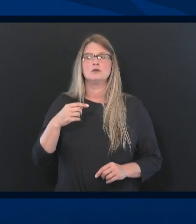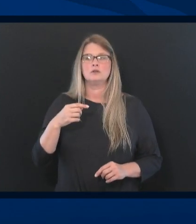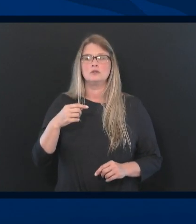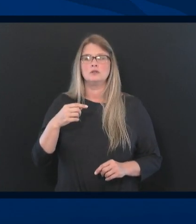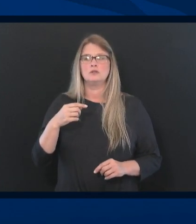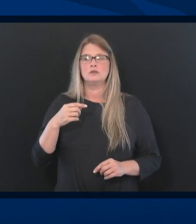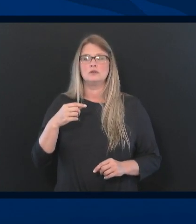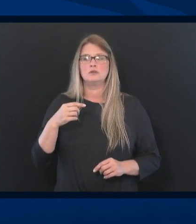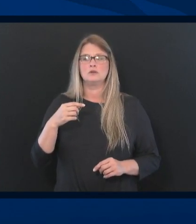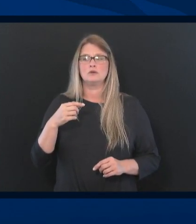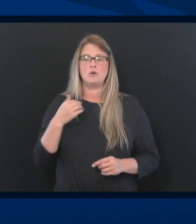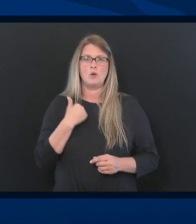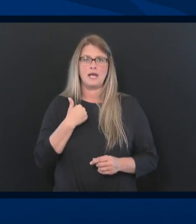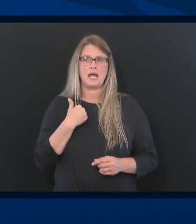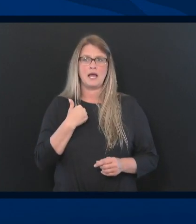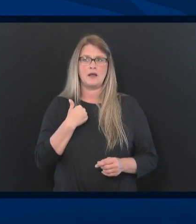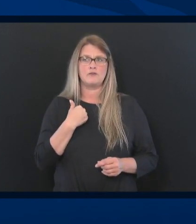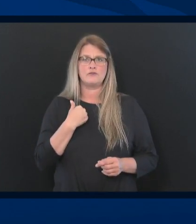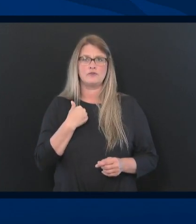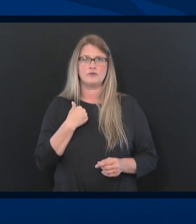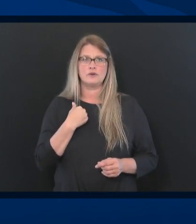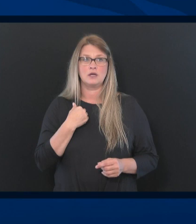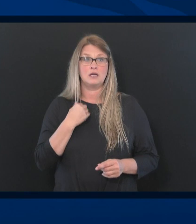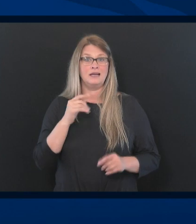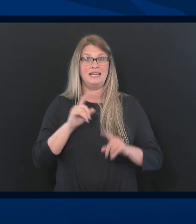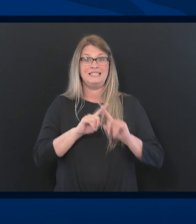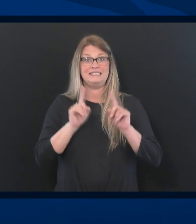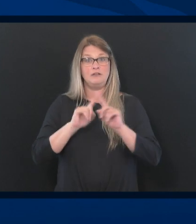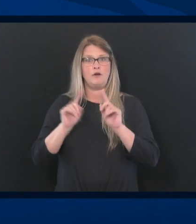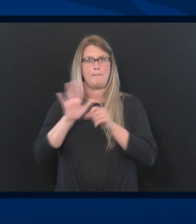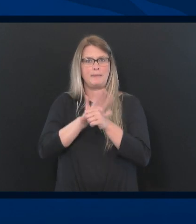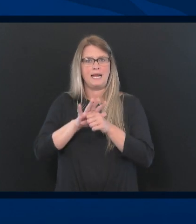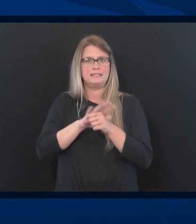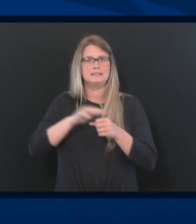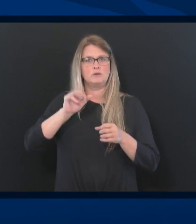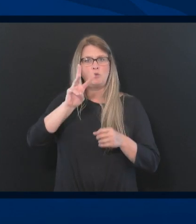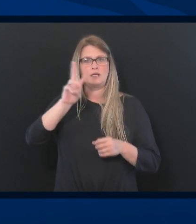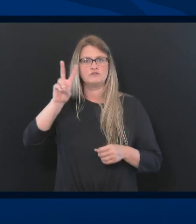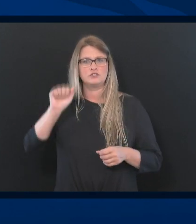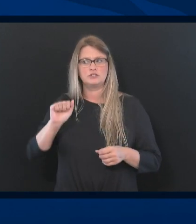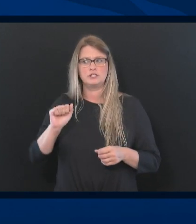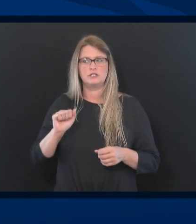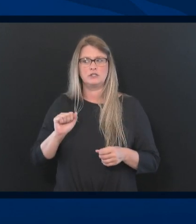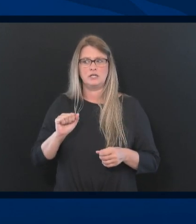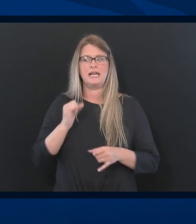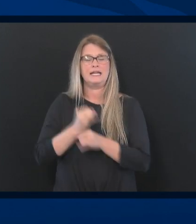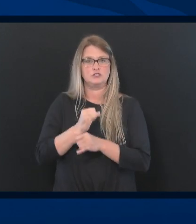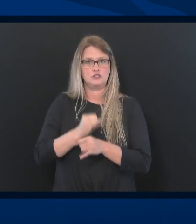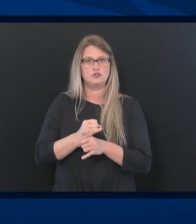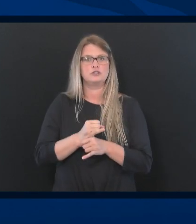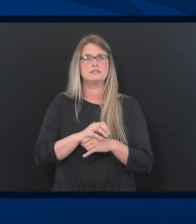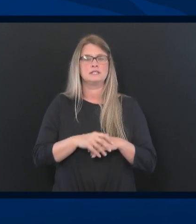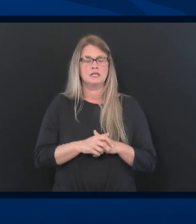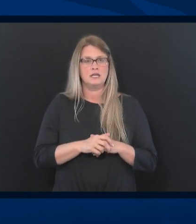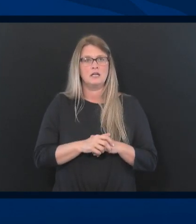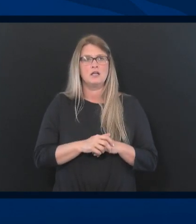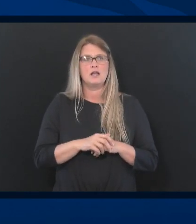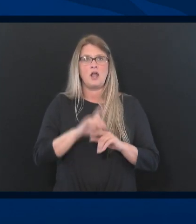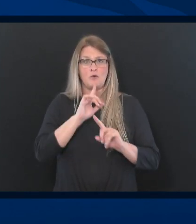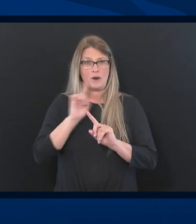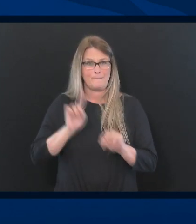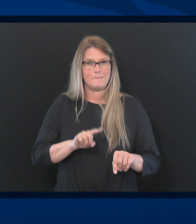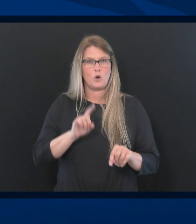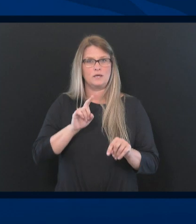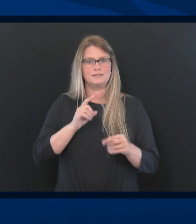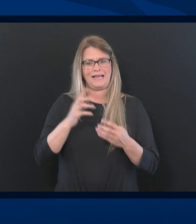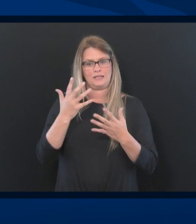state institutions from across West Virginia, but focusing on the William R. Sharp Hospital, reports that the